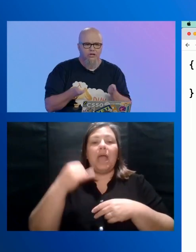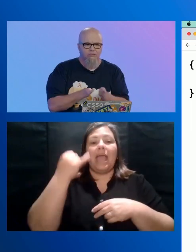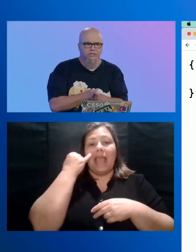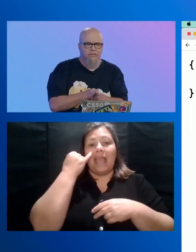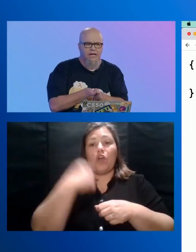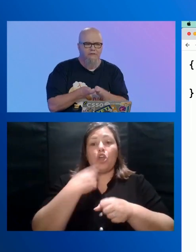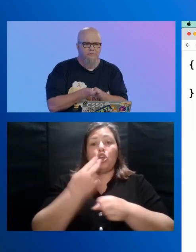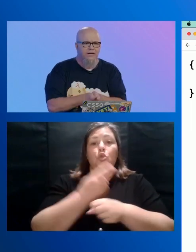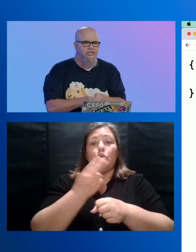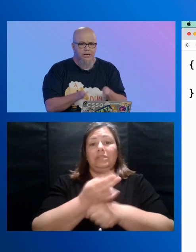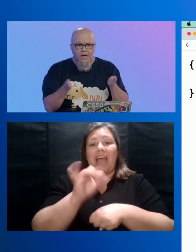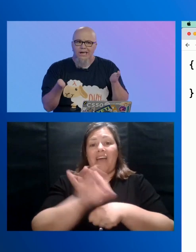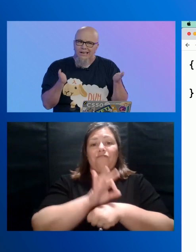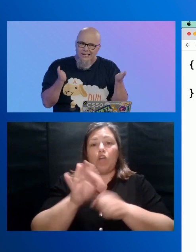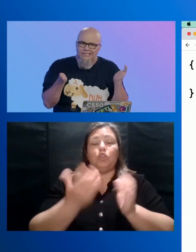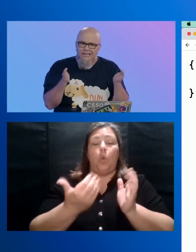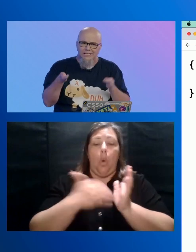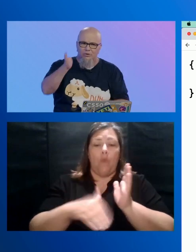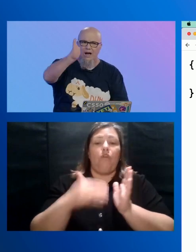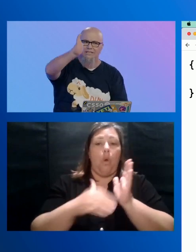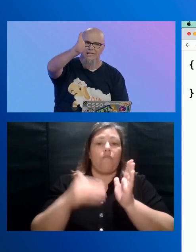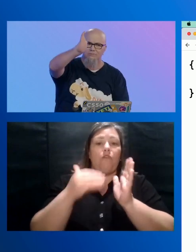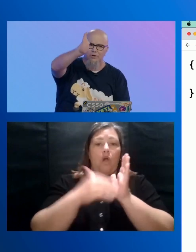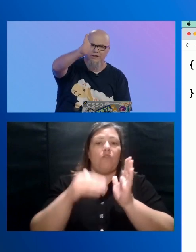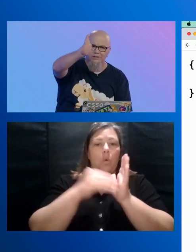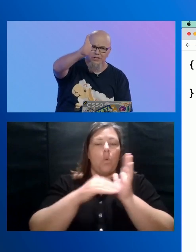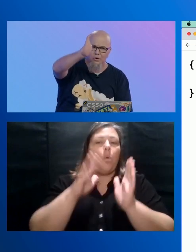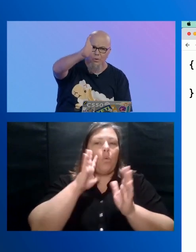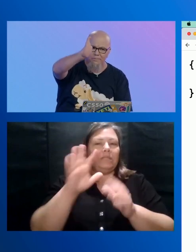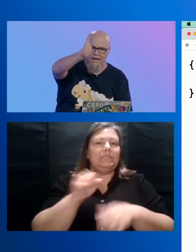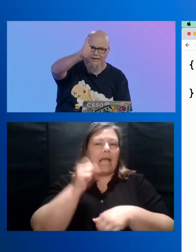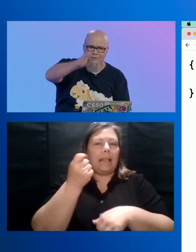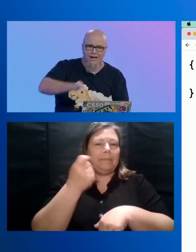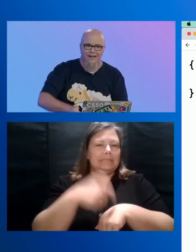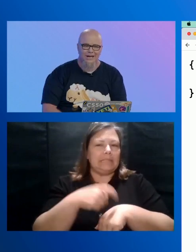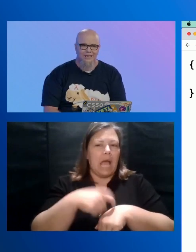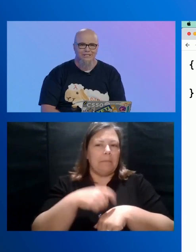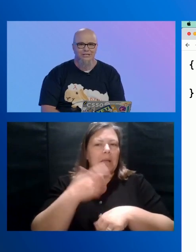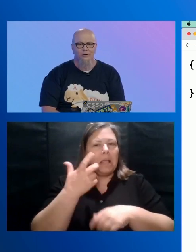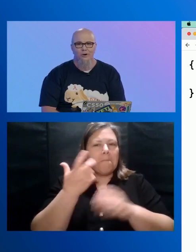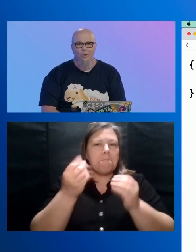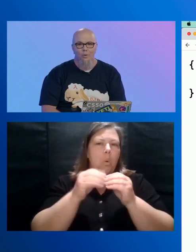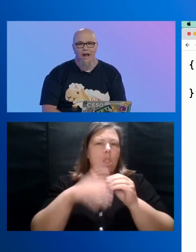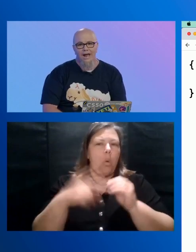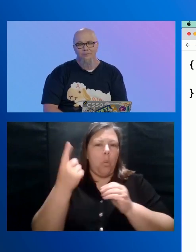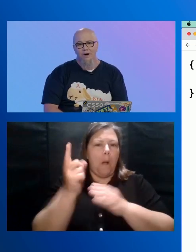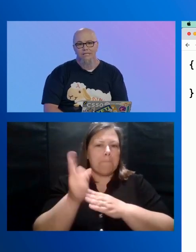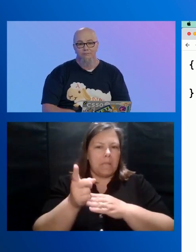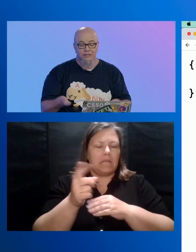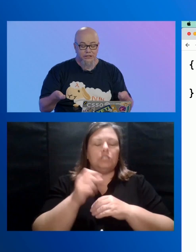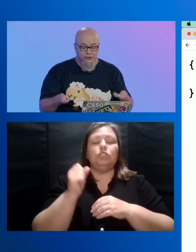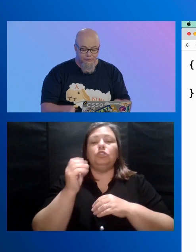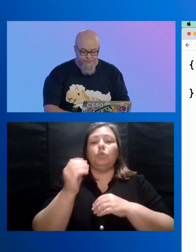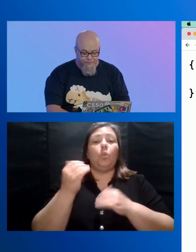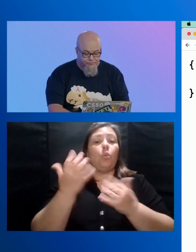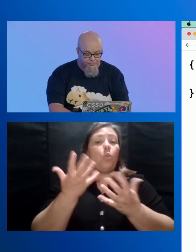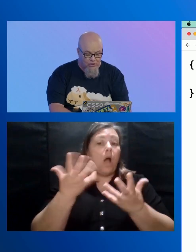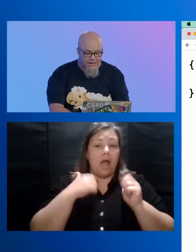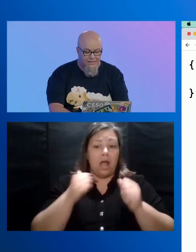and over using CloudFormation, it takes a little while. It takes more than 1 minute, right? So what I could possibly